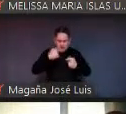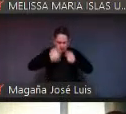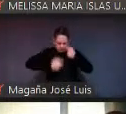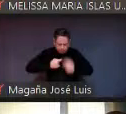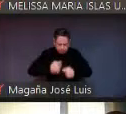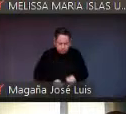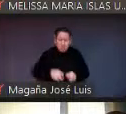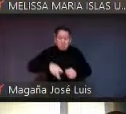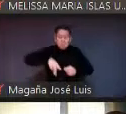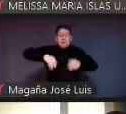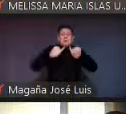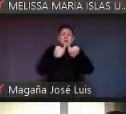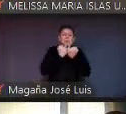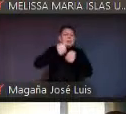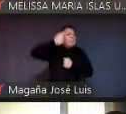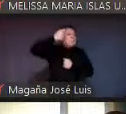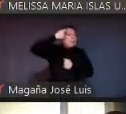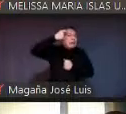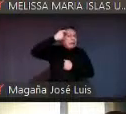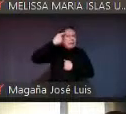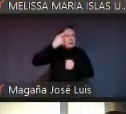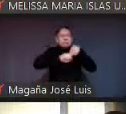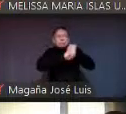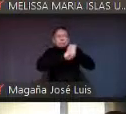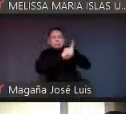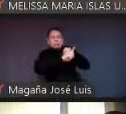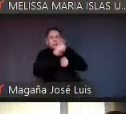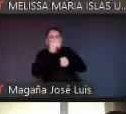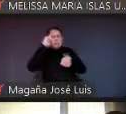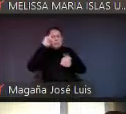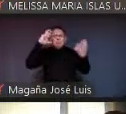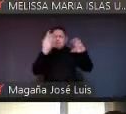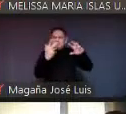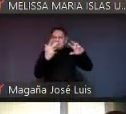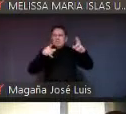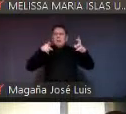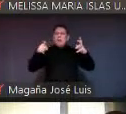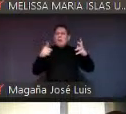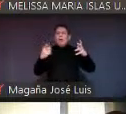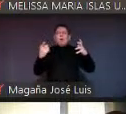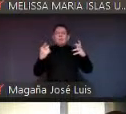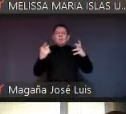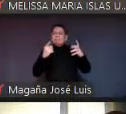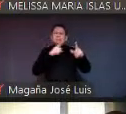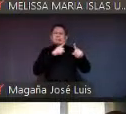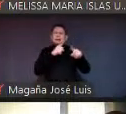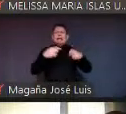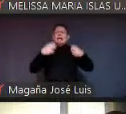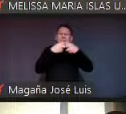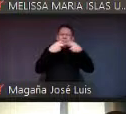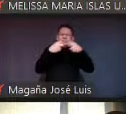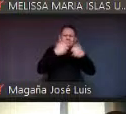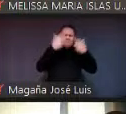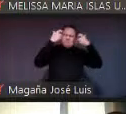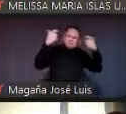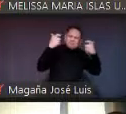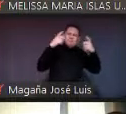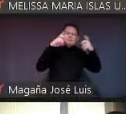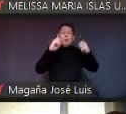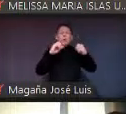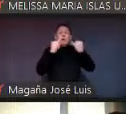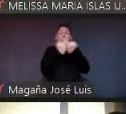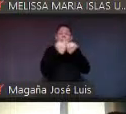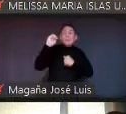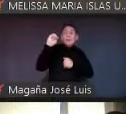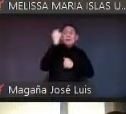who are digitally competent themselves, but more than that, can support their patients in using digital technologies.